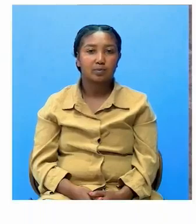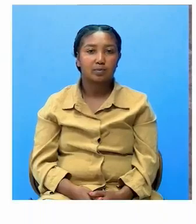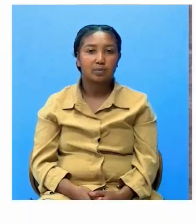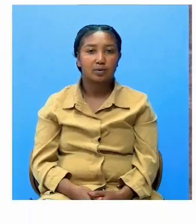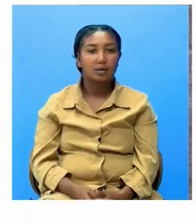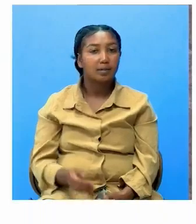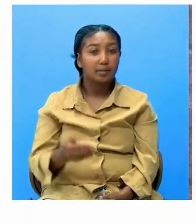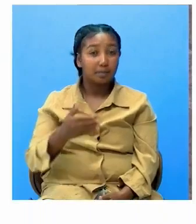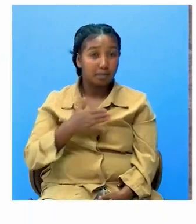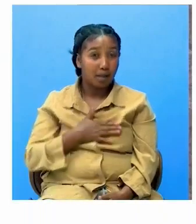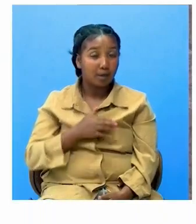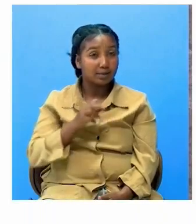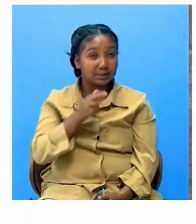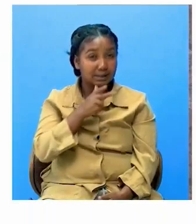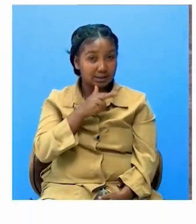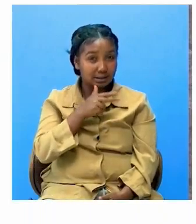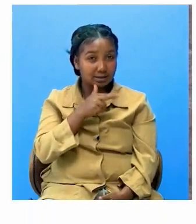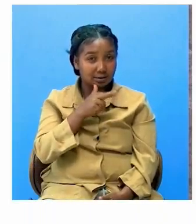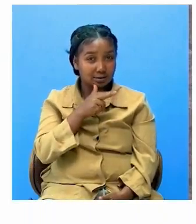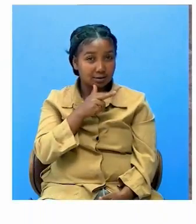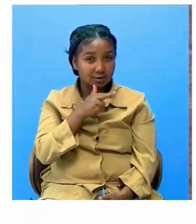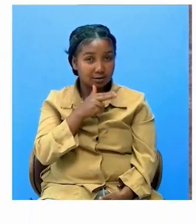My sister's